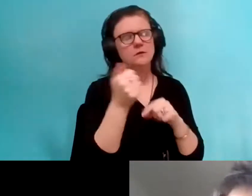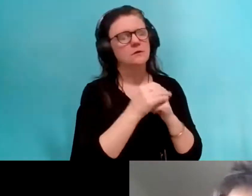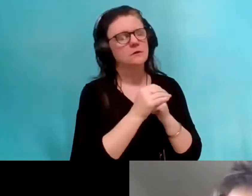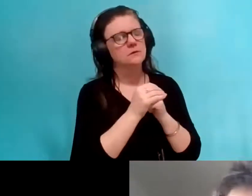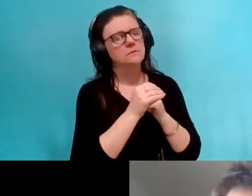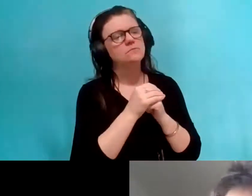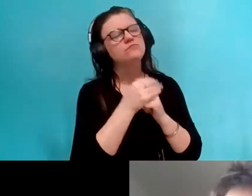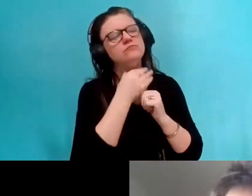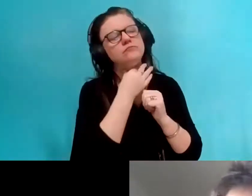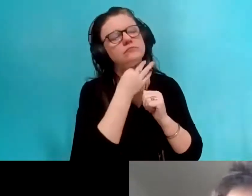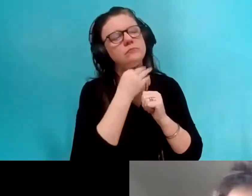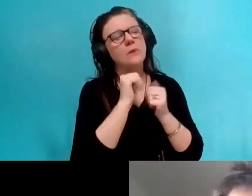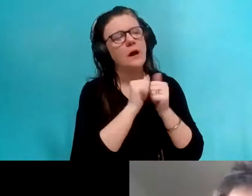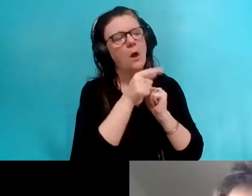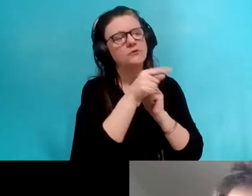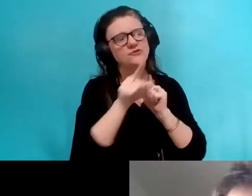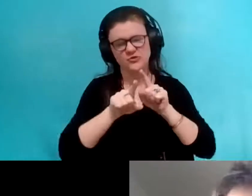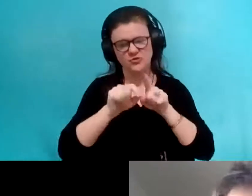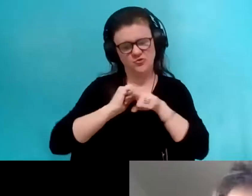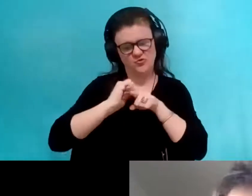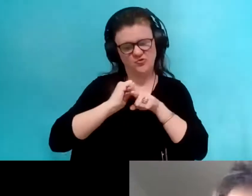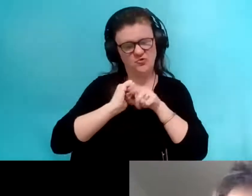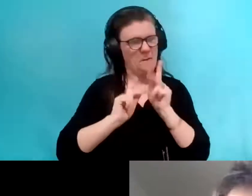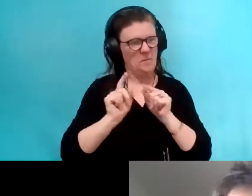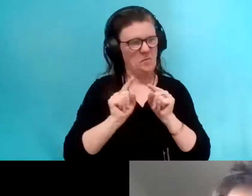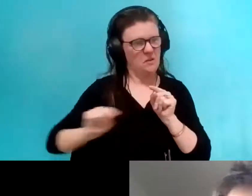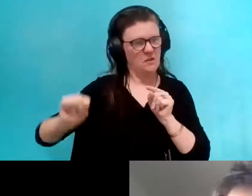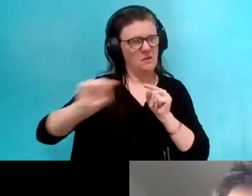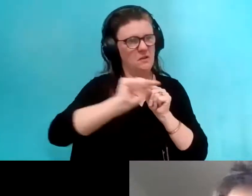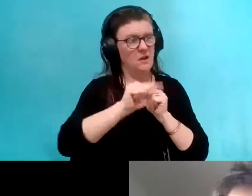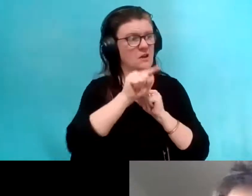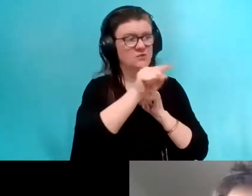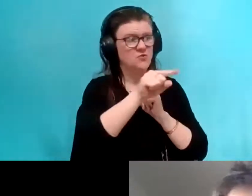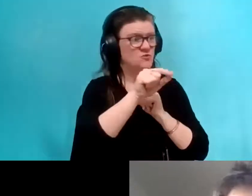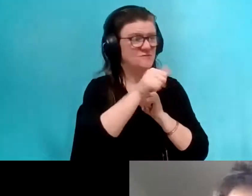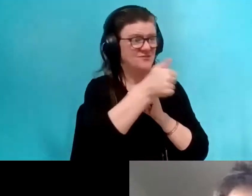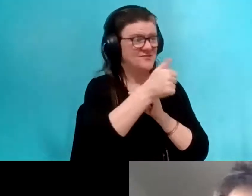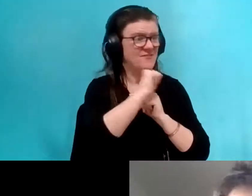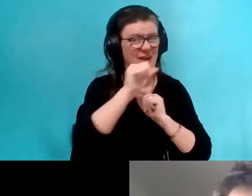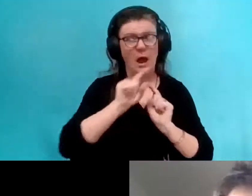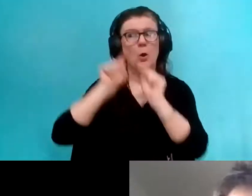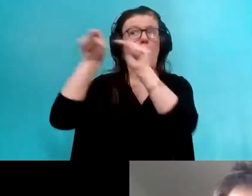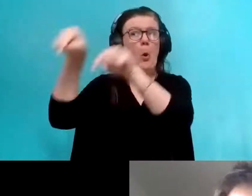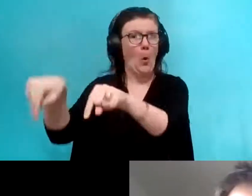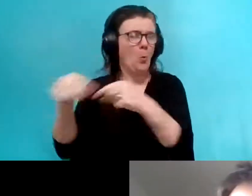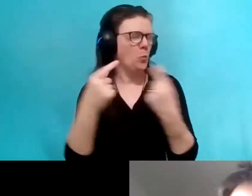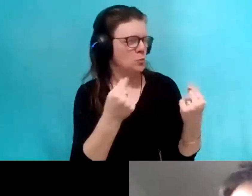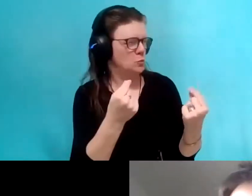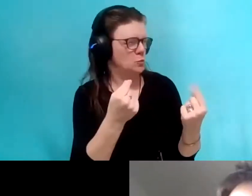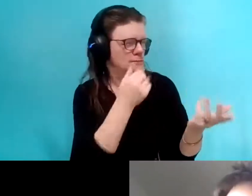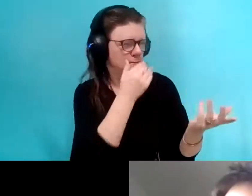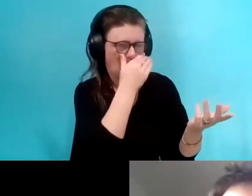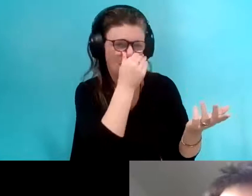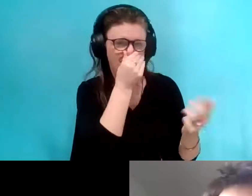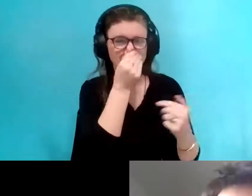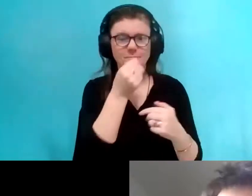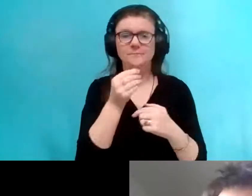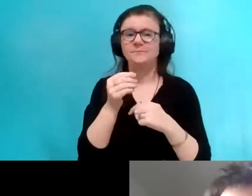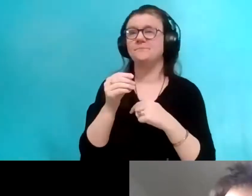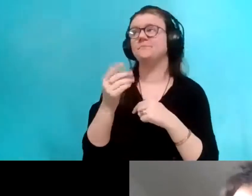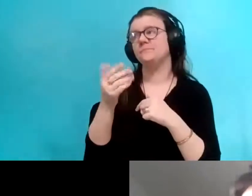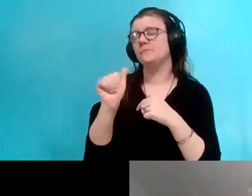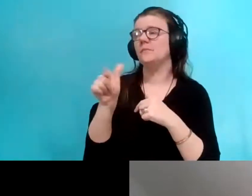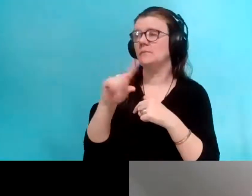how did you manage that without being in the field, as they put it? Well, I